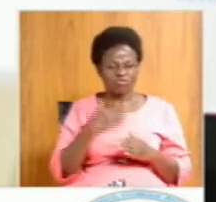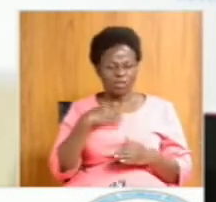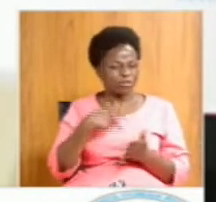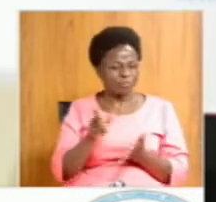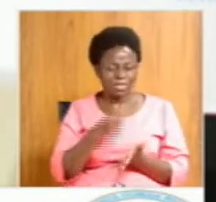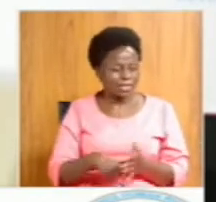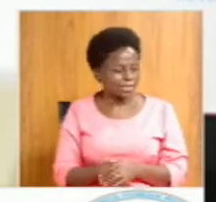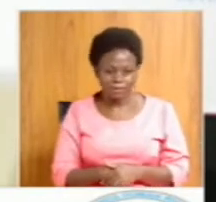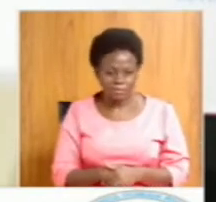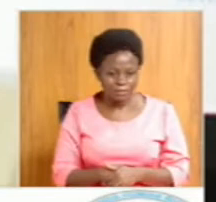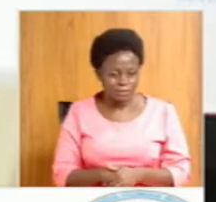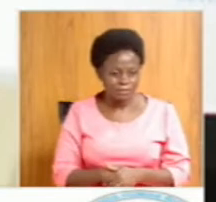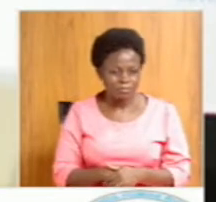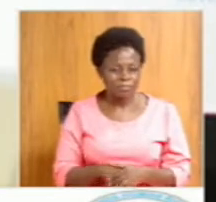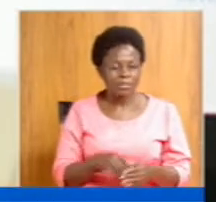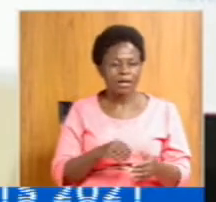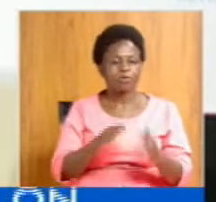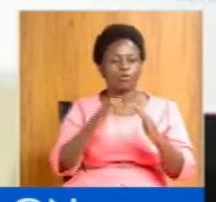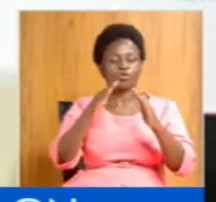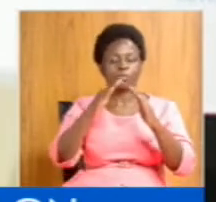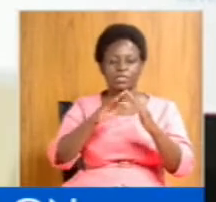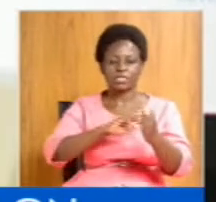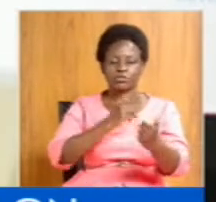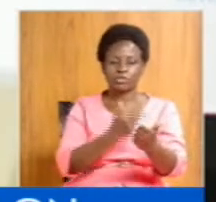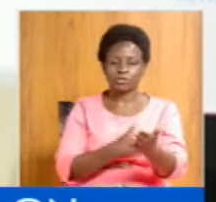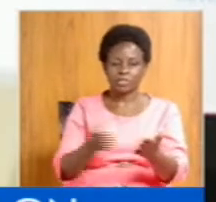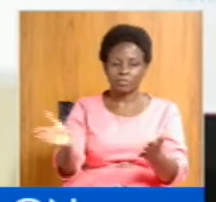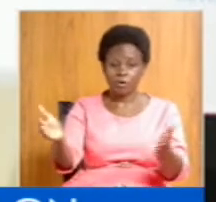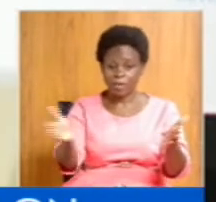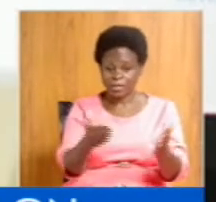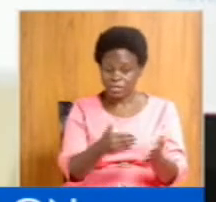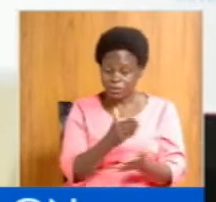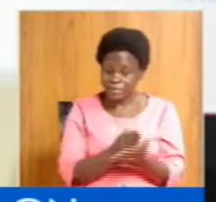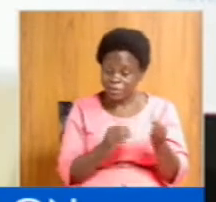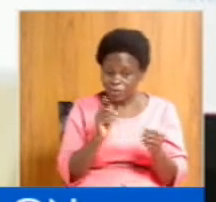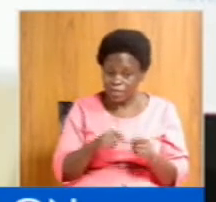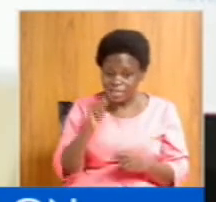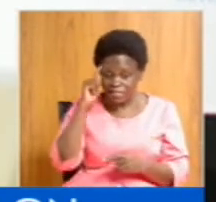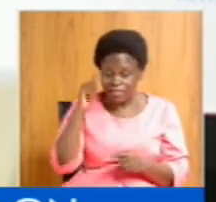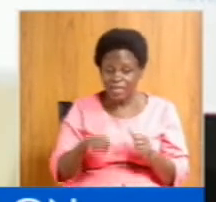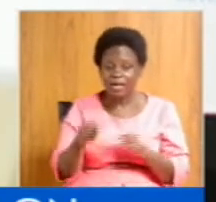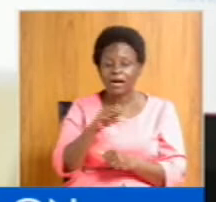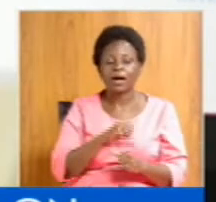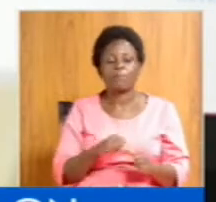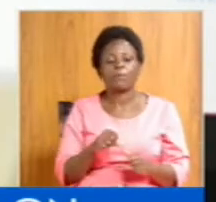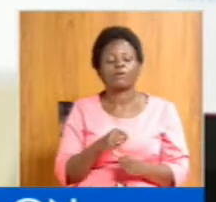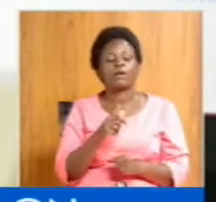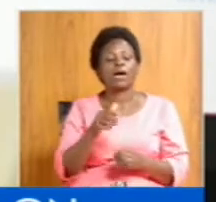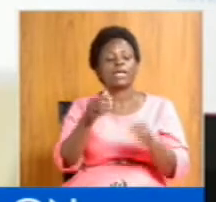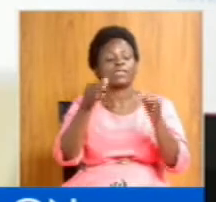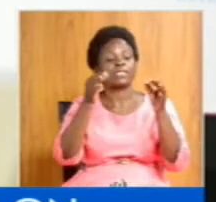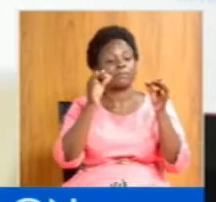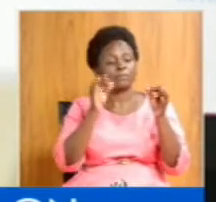that's also in terms of domestic resource mobilization that's something we're going to have to think about as a people that does